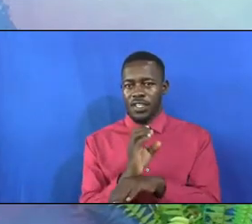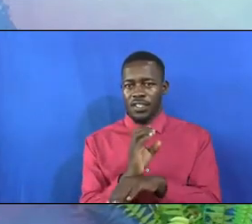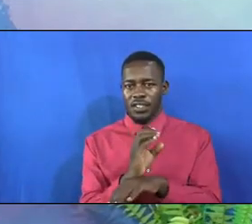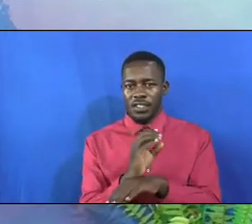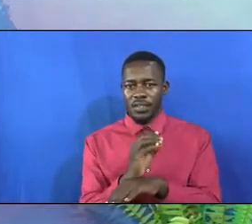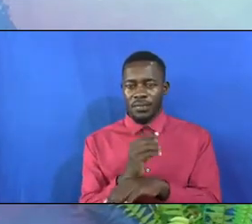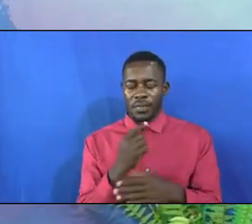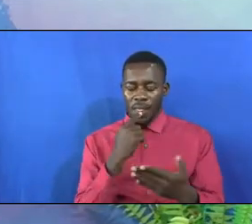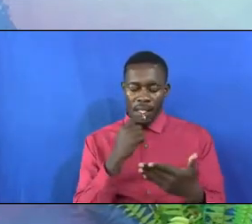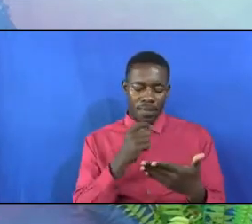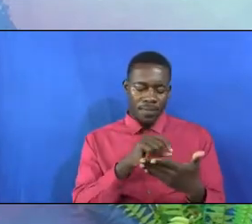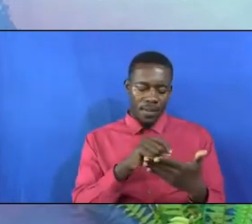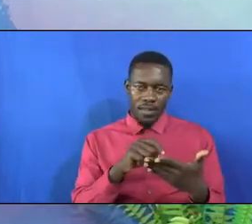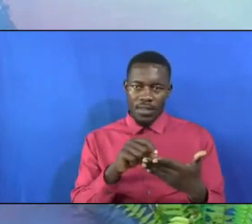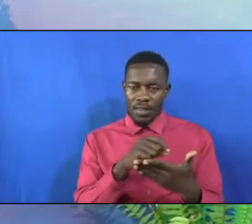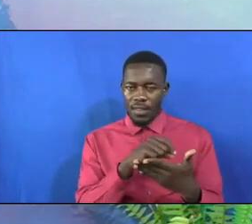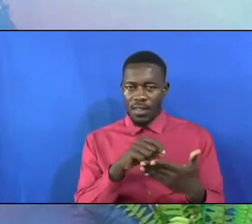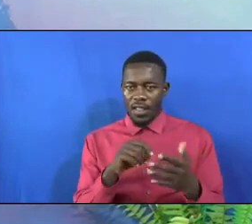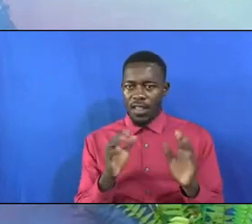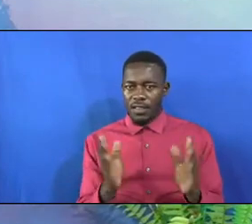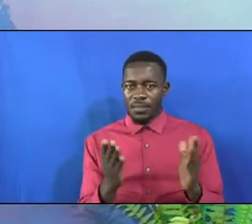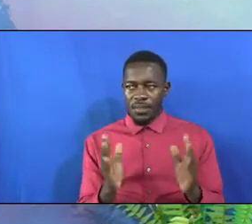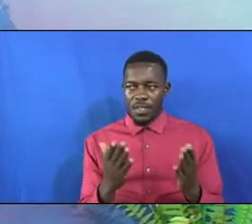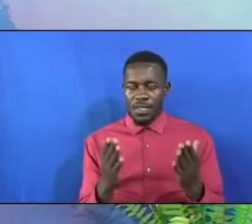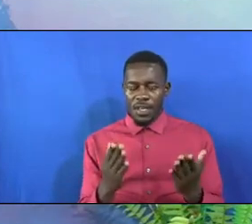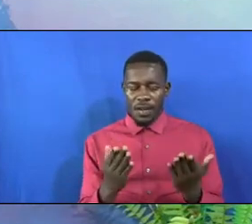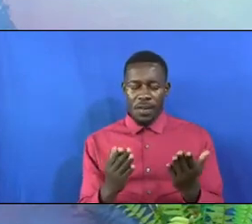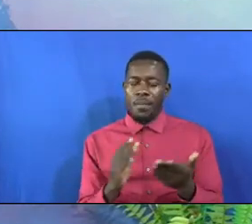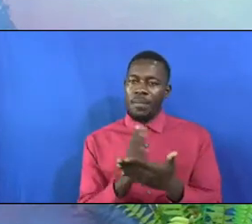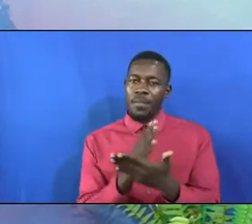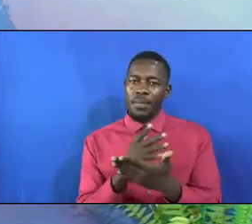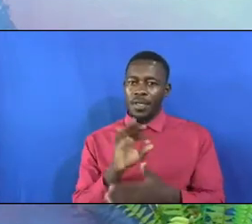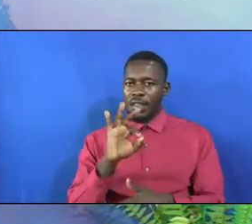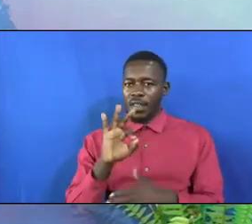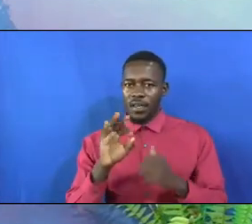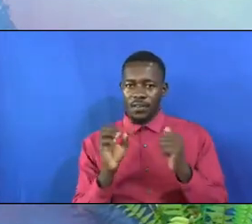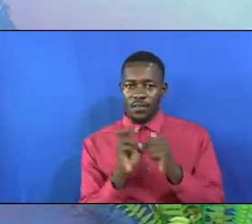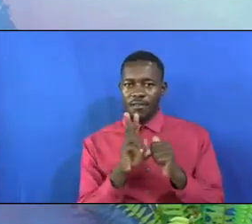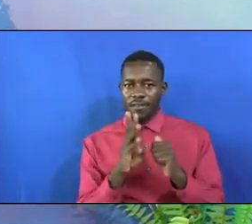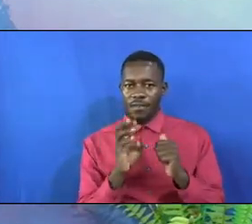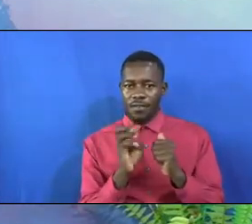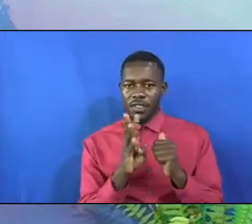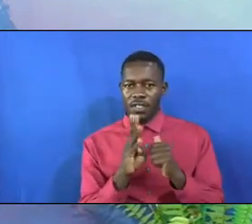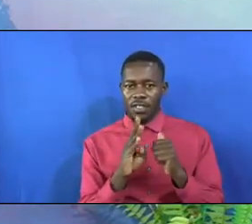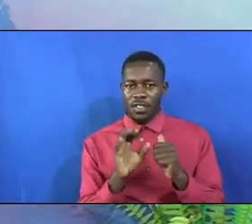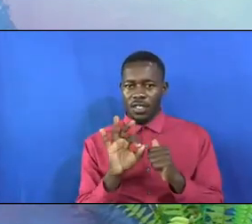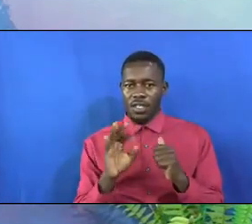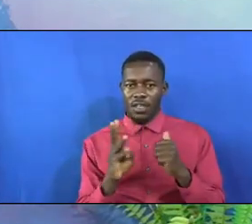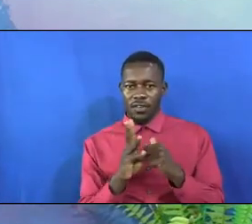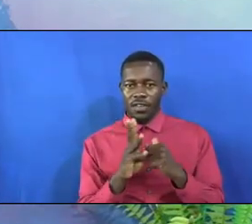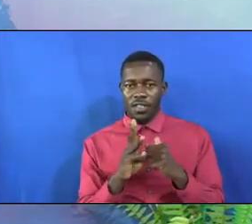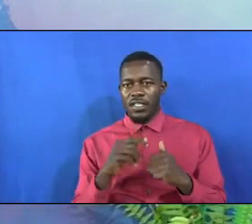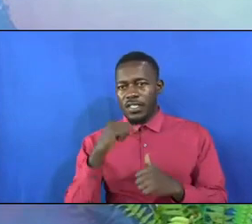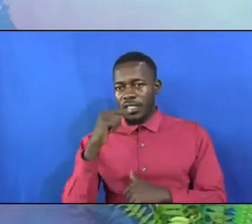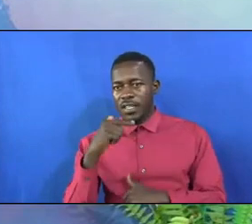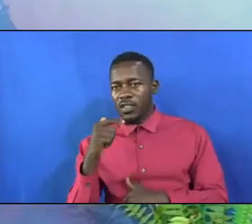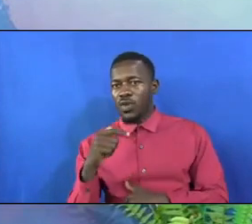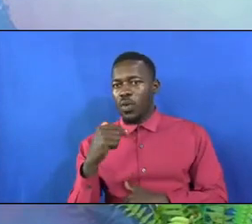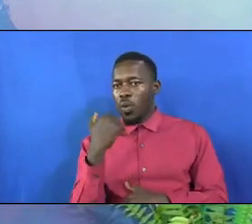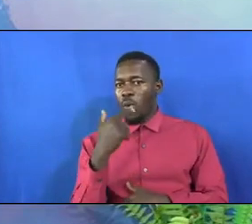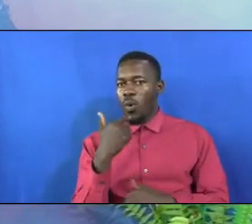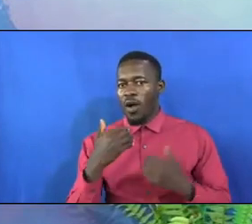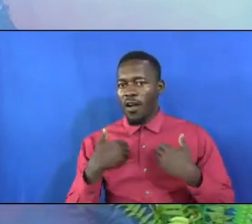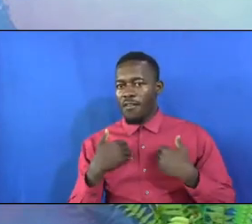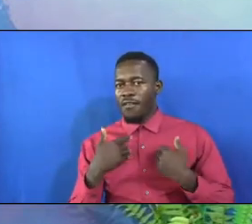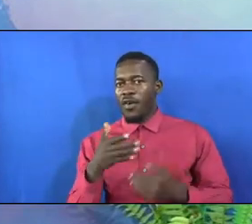of inspiration, that is page 314. The pen of inspiration says, he who has God's